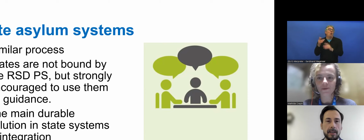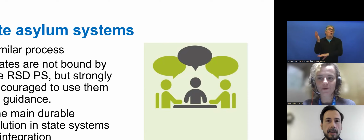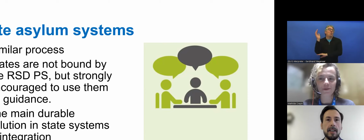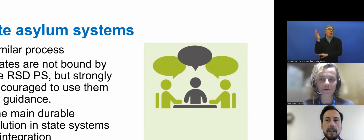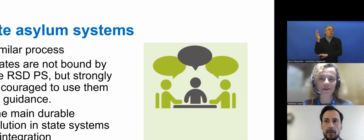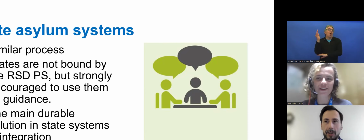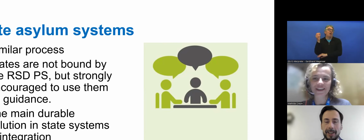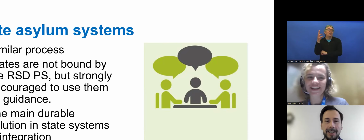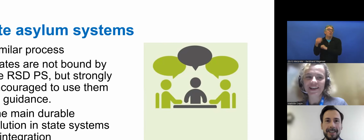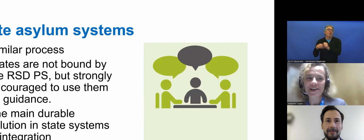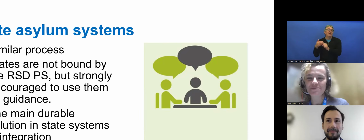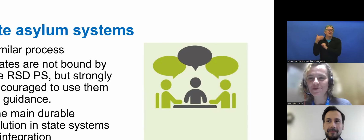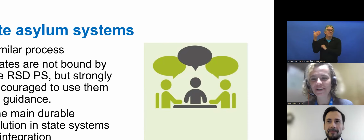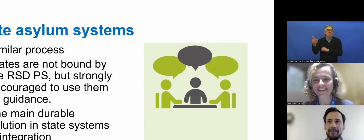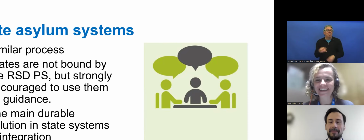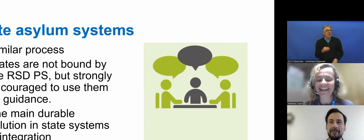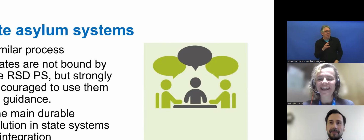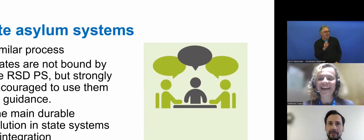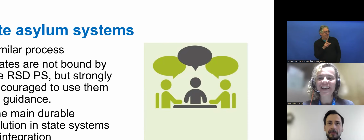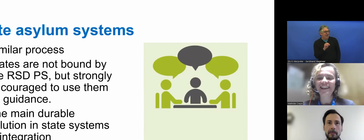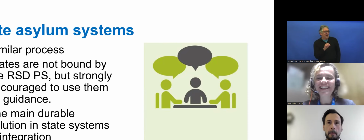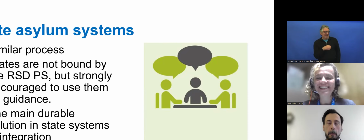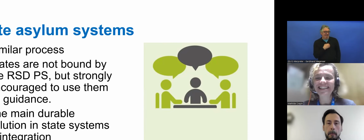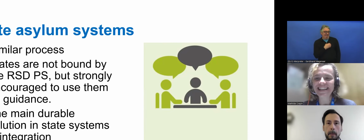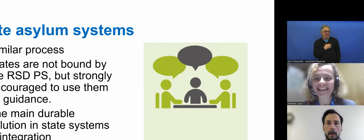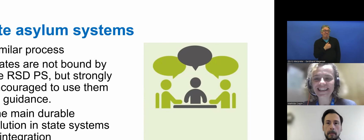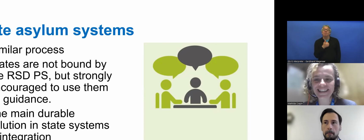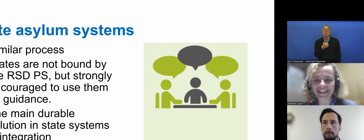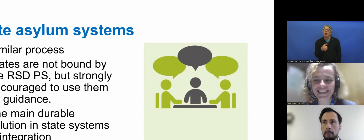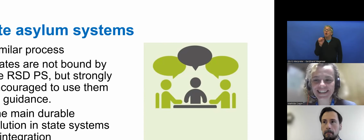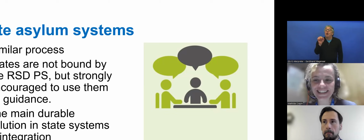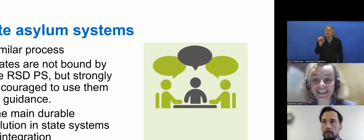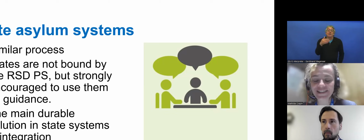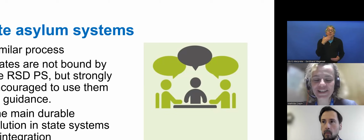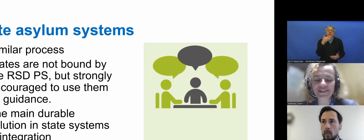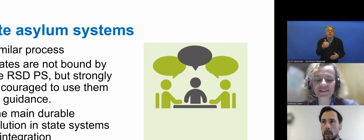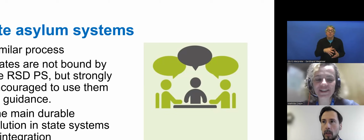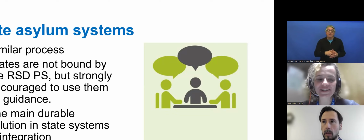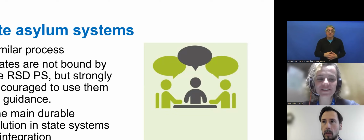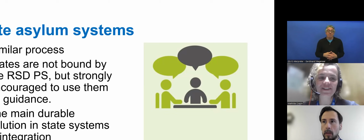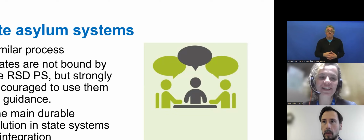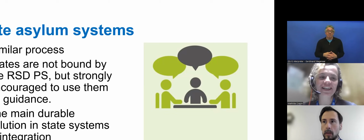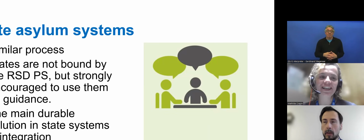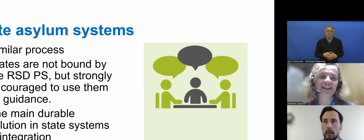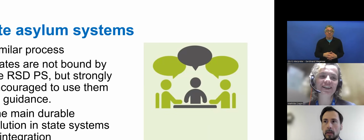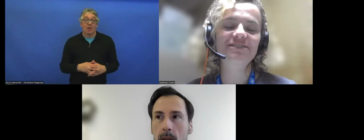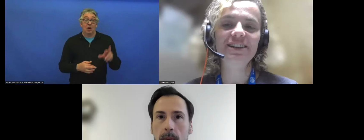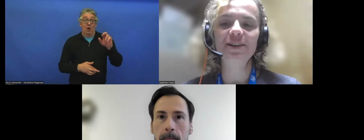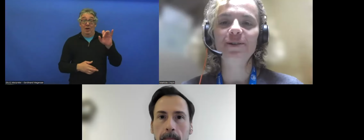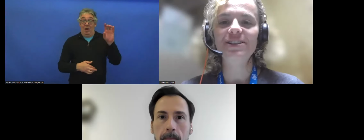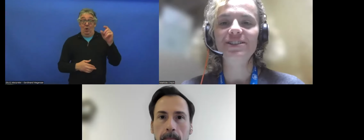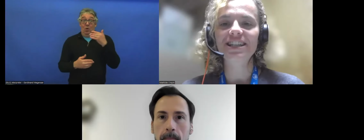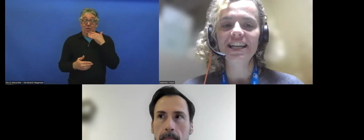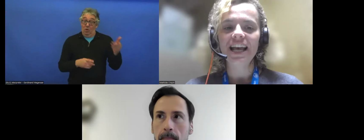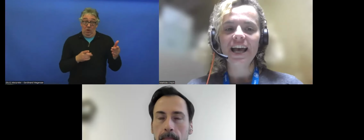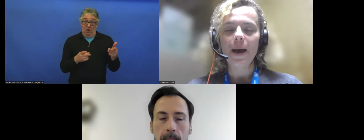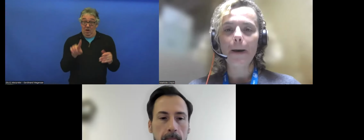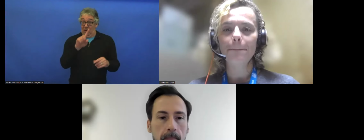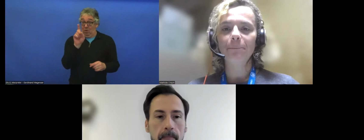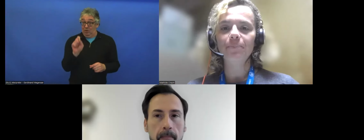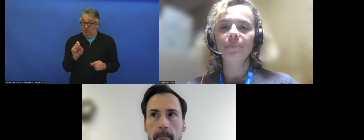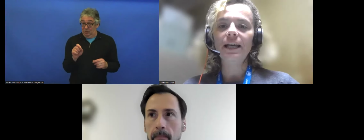Sorry, I was looking yes, for go ahead. unmute button. Yes, thank you, Ricardo. It's a very relevant question.